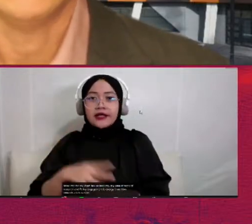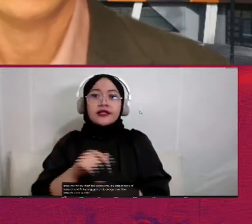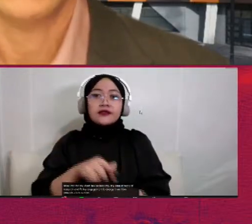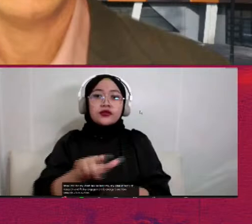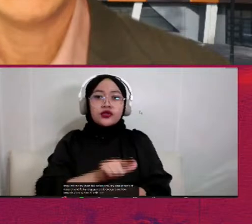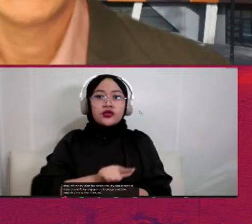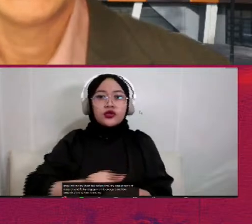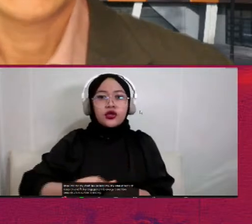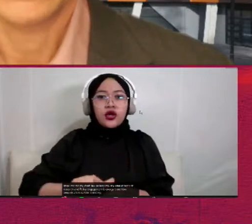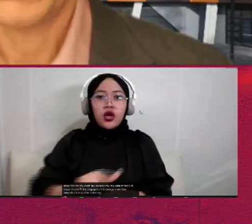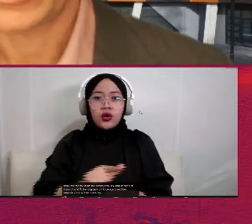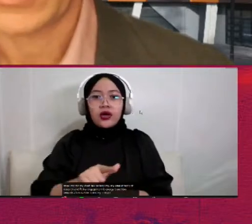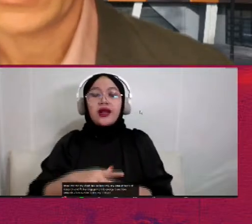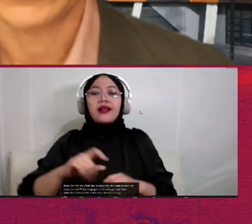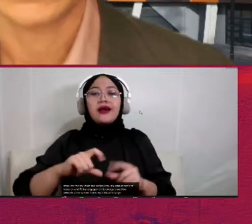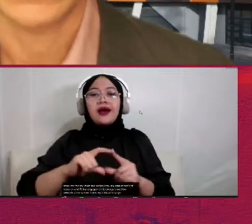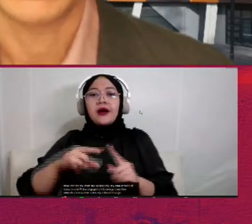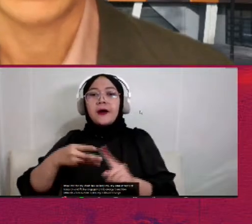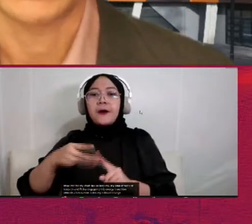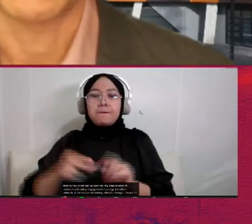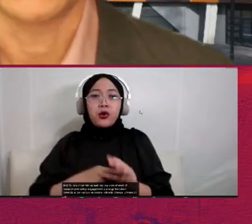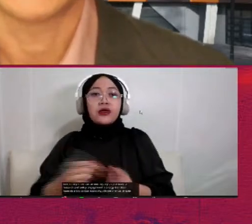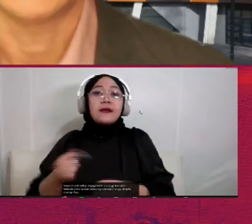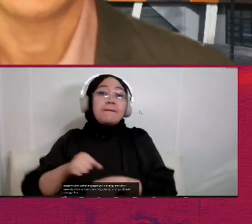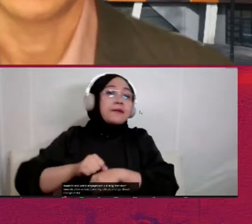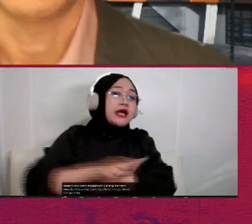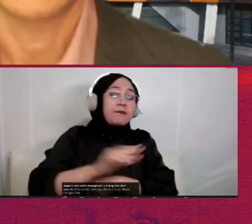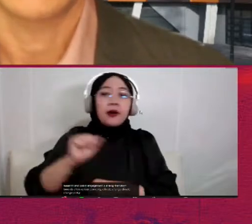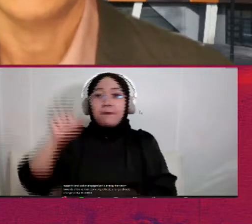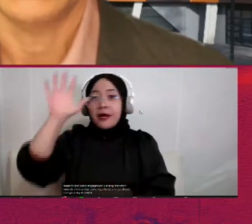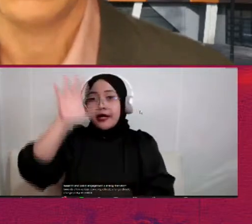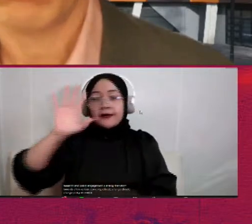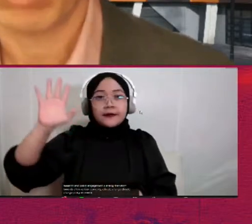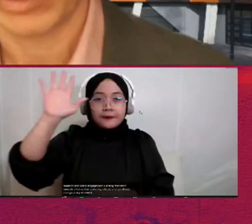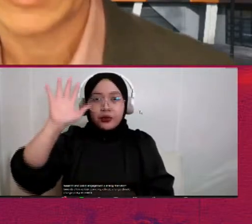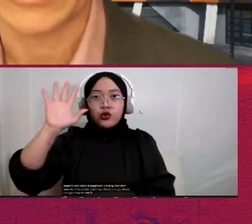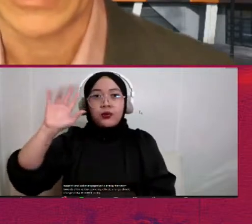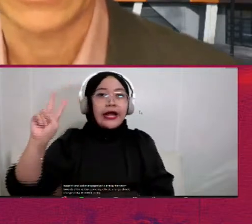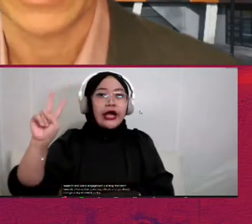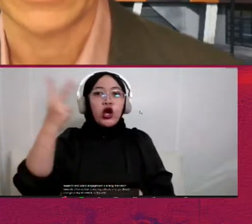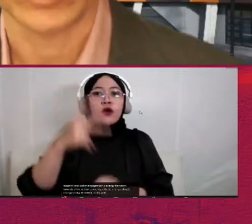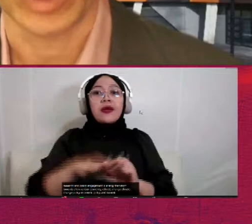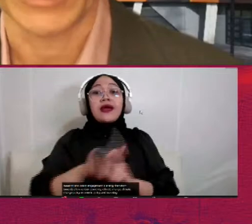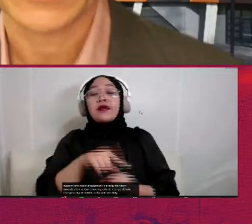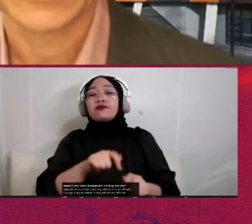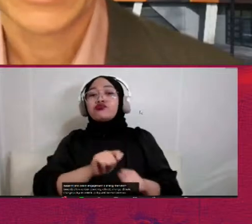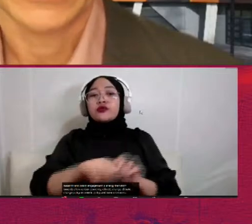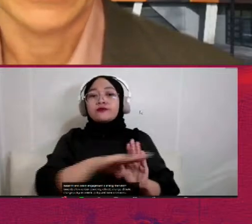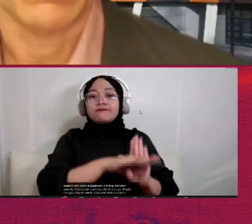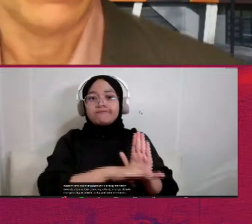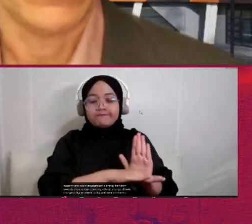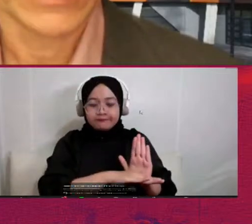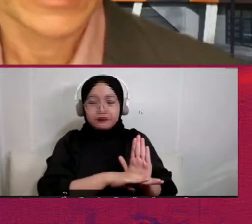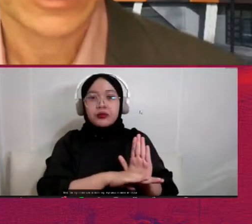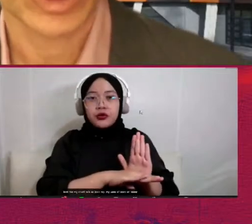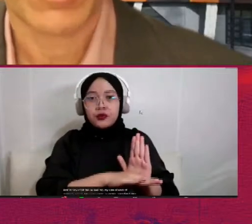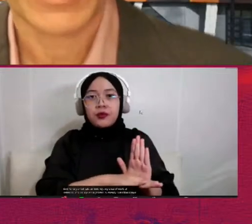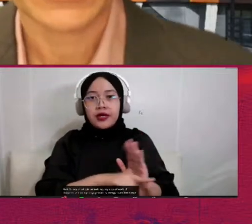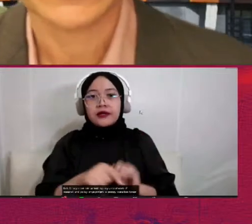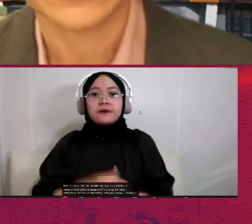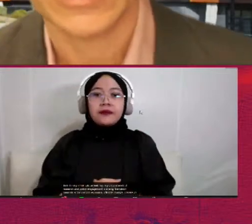low-carbon economy, climate change policy, economic policy, and economics. My field